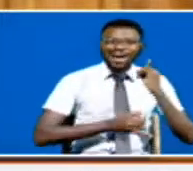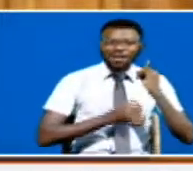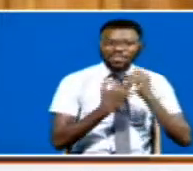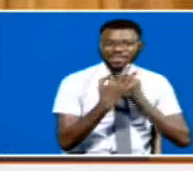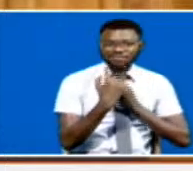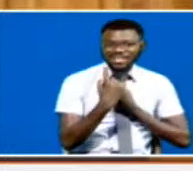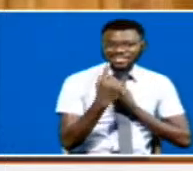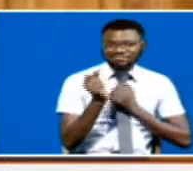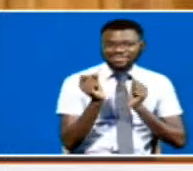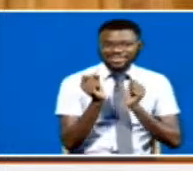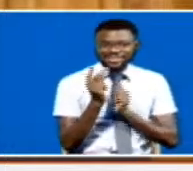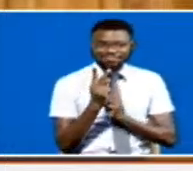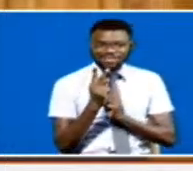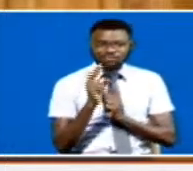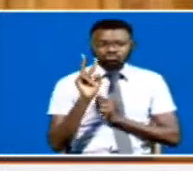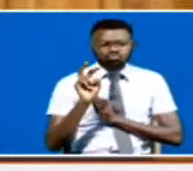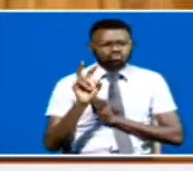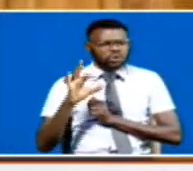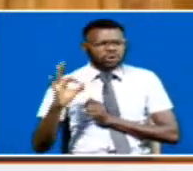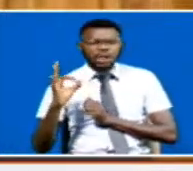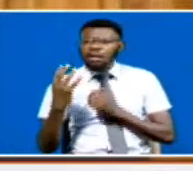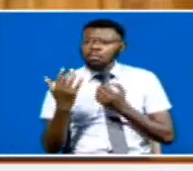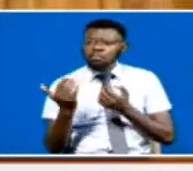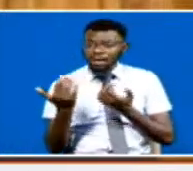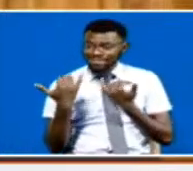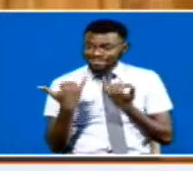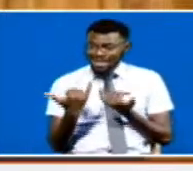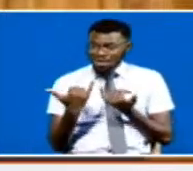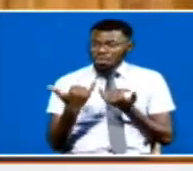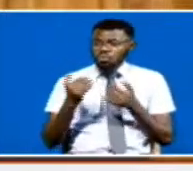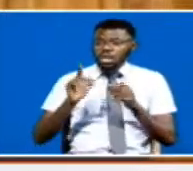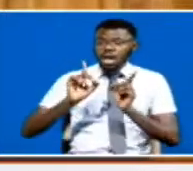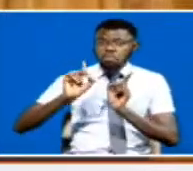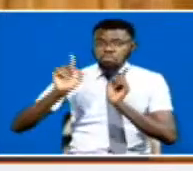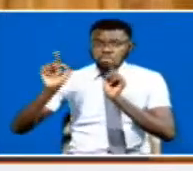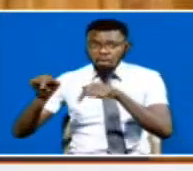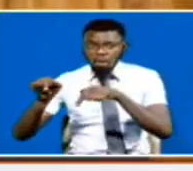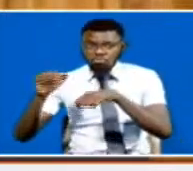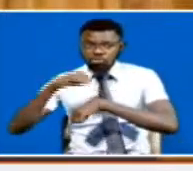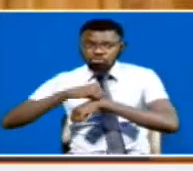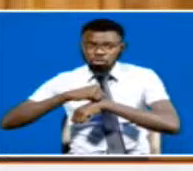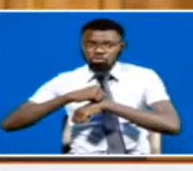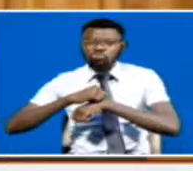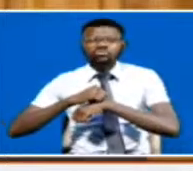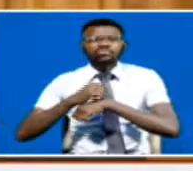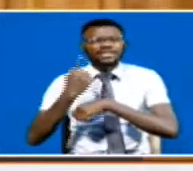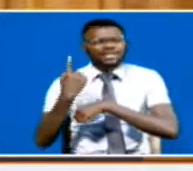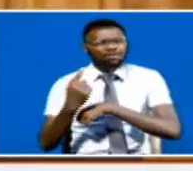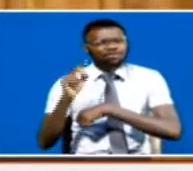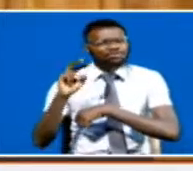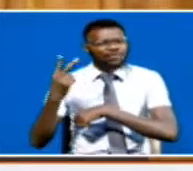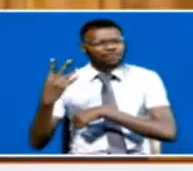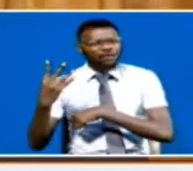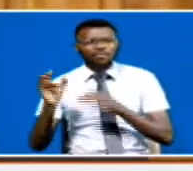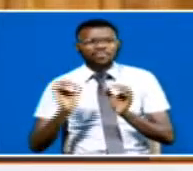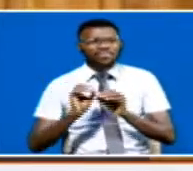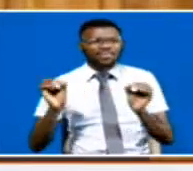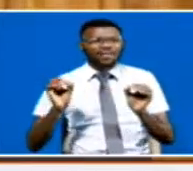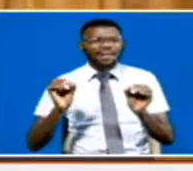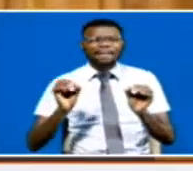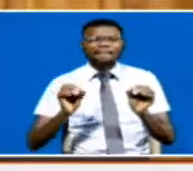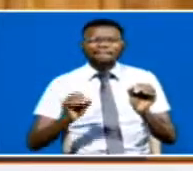December 2023 will not report to schools in January 2024 unless on